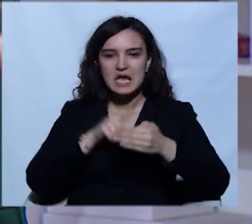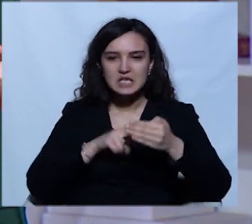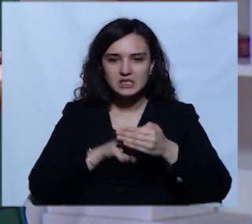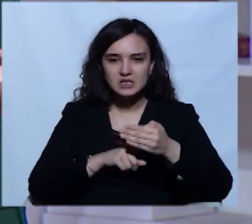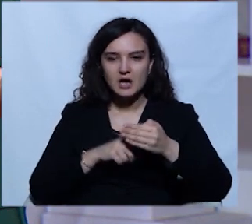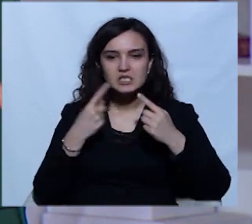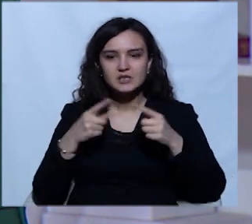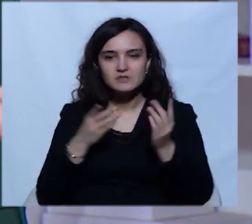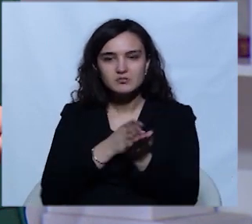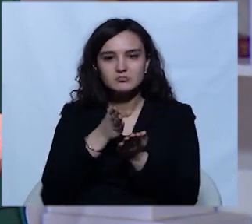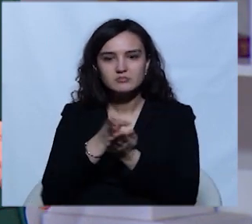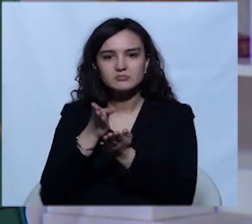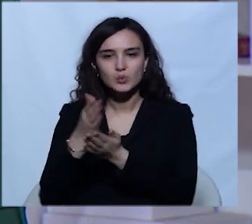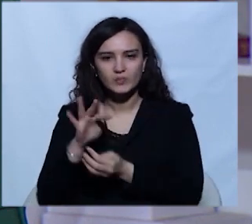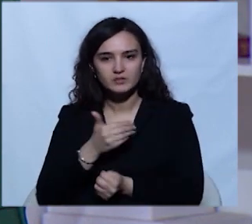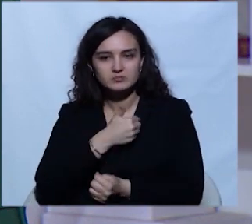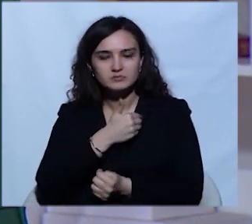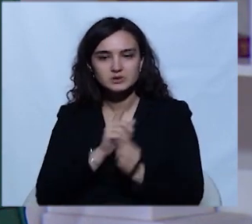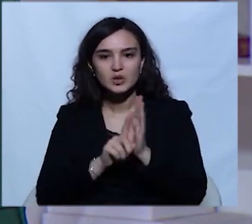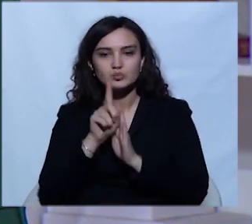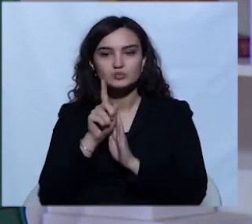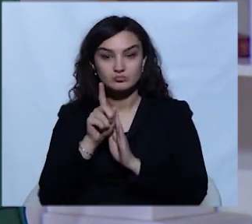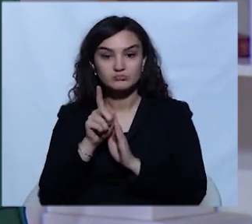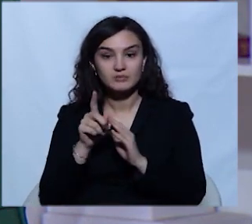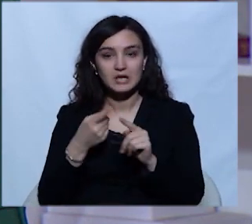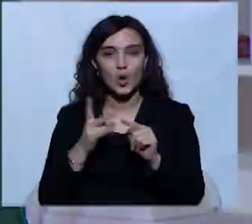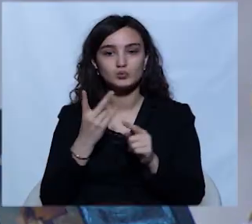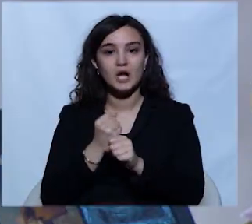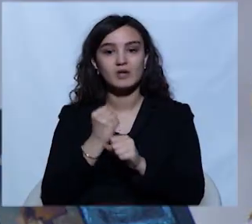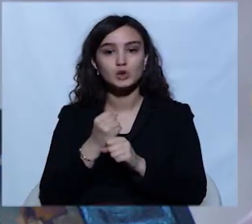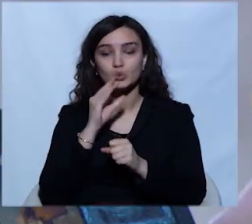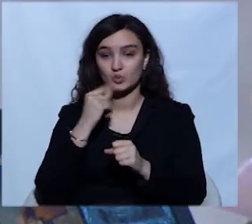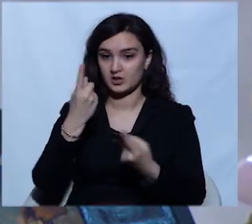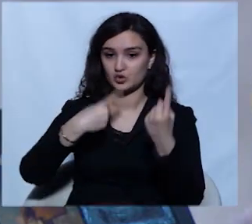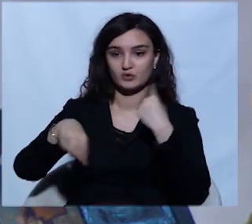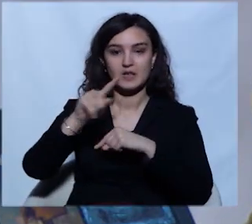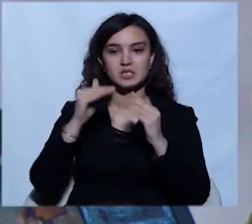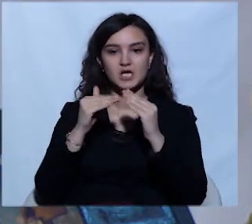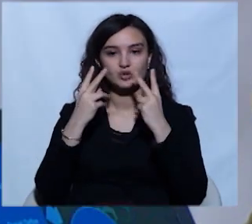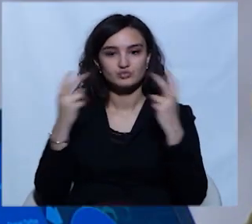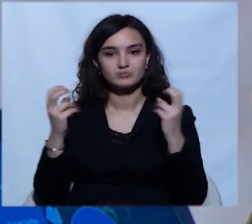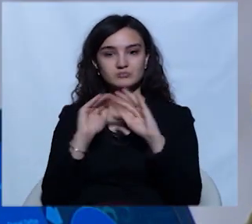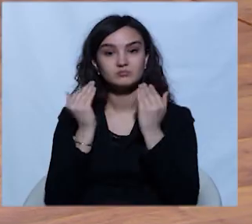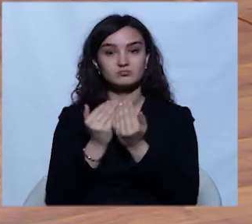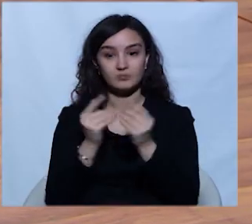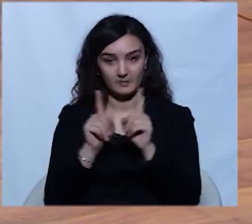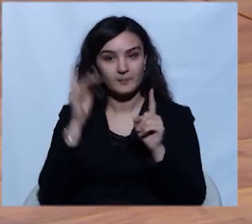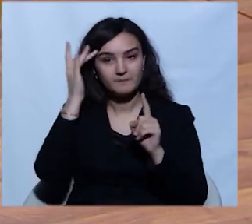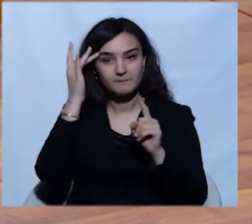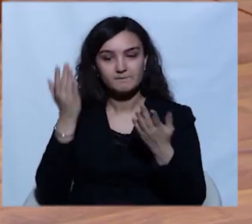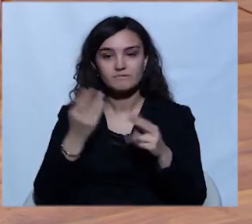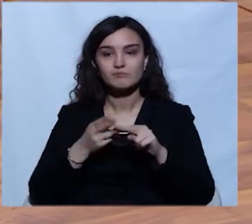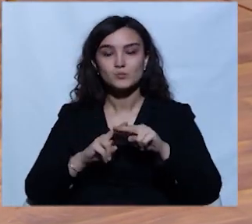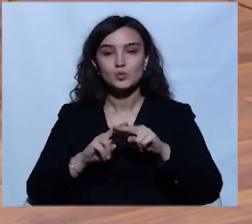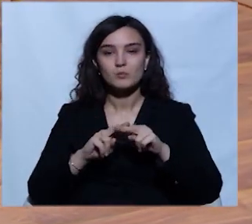it's interesting. What are we going to do during our isolation? Indeed. But that is just about all